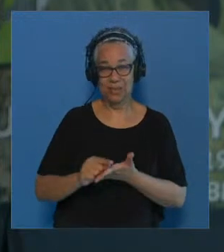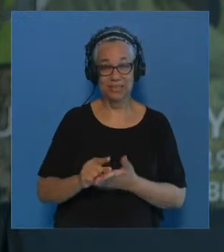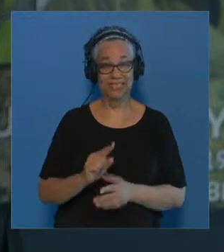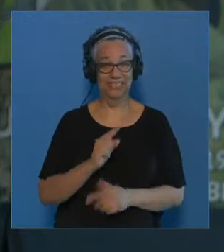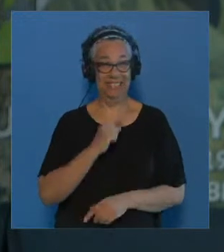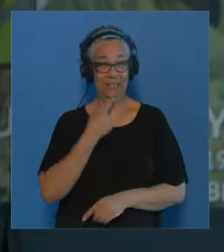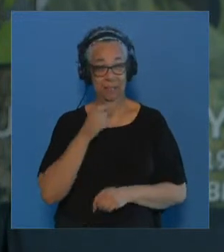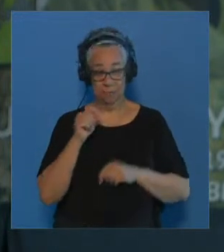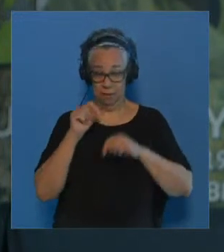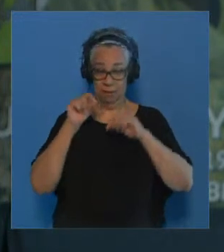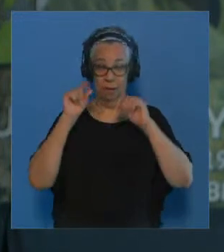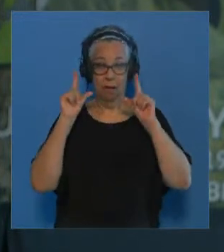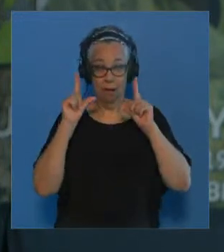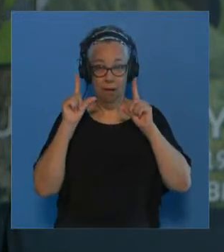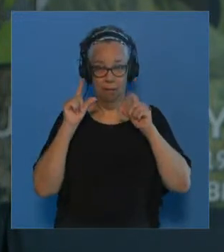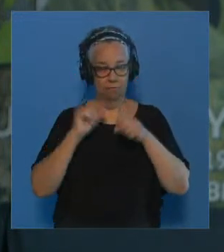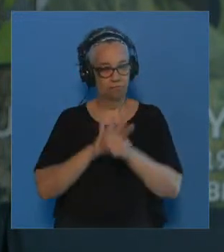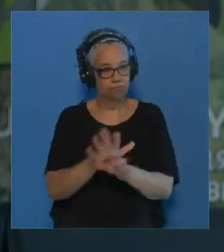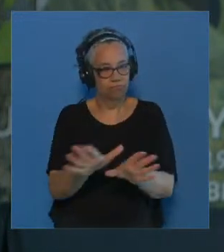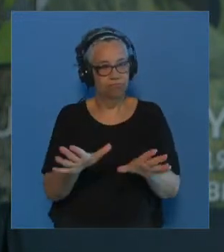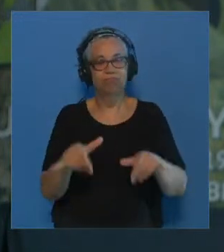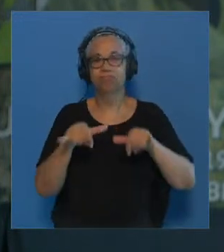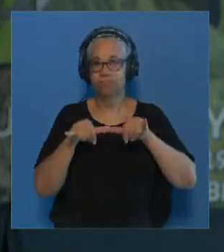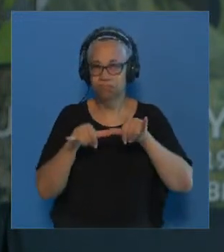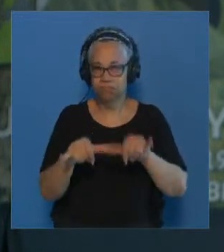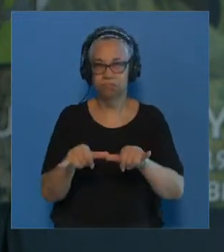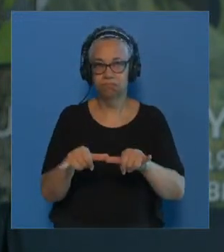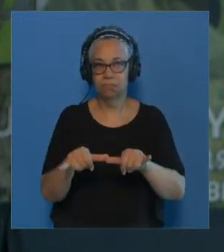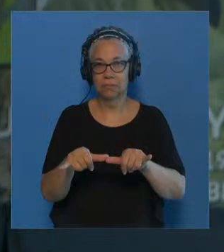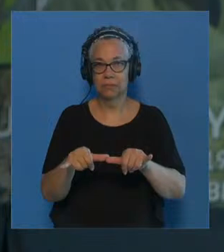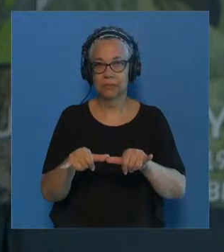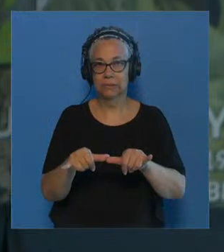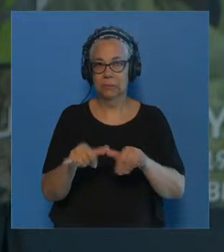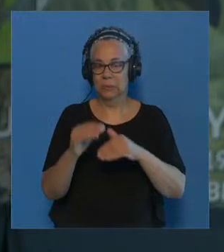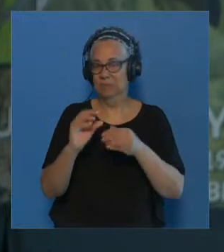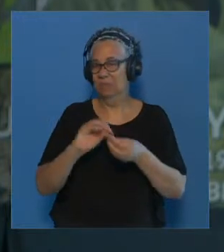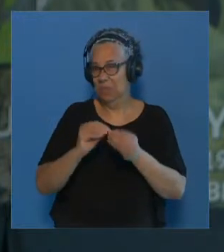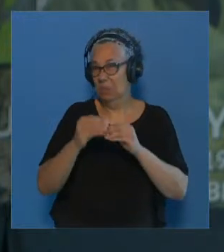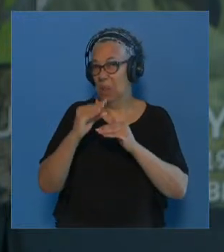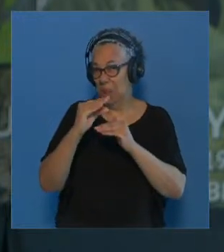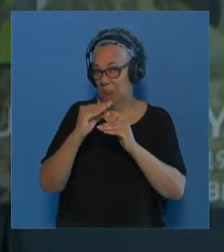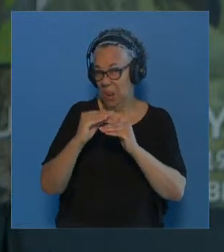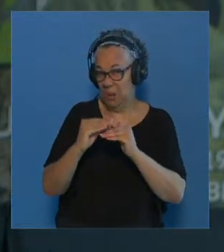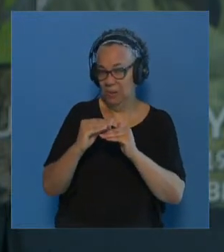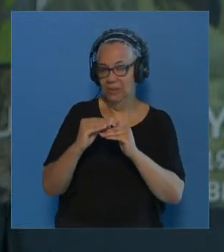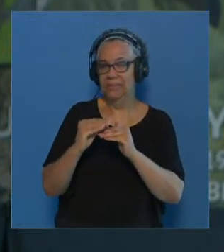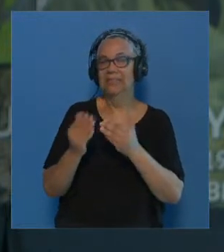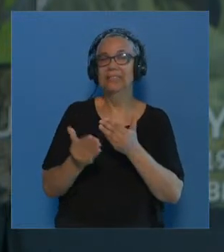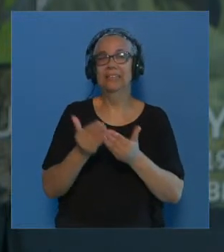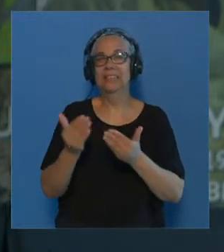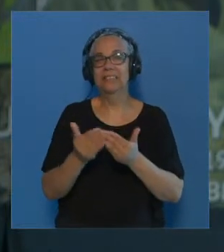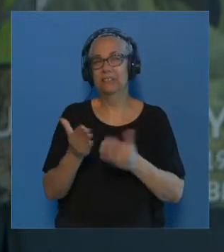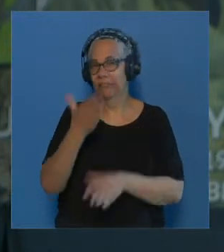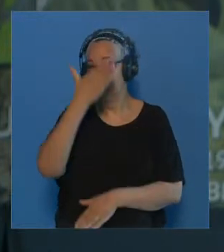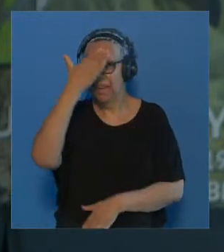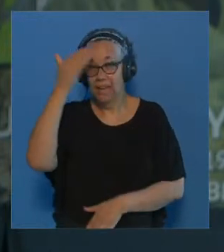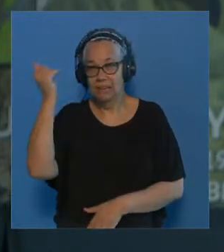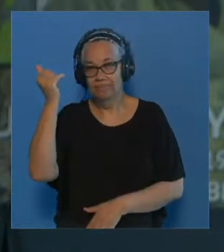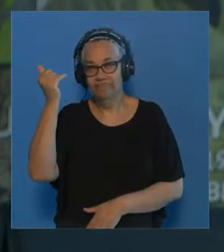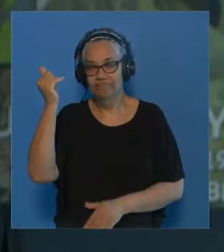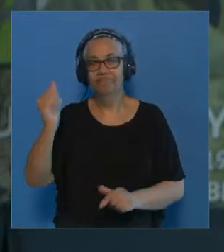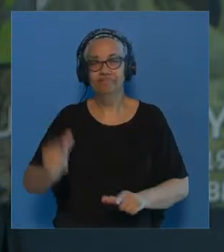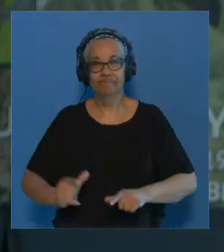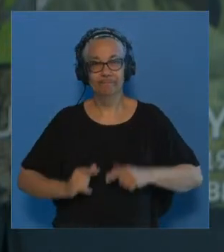call that COVID-19 has not gone away. With our low COVID numbers, it is perhaps easy to forget that we are living